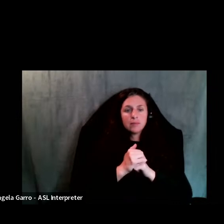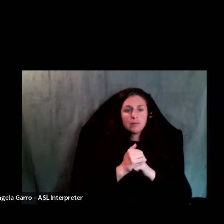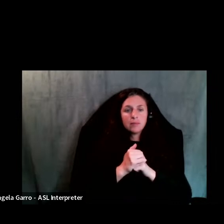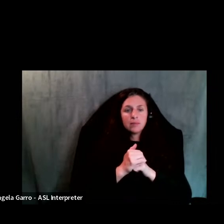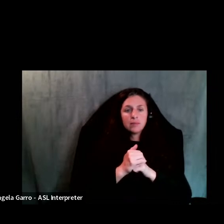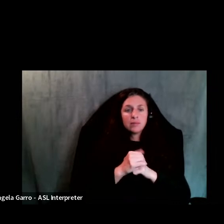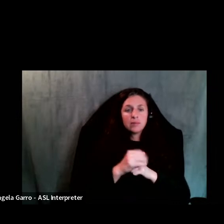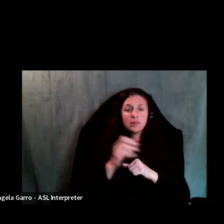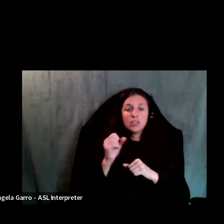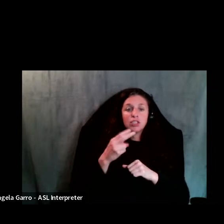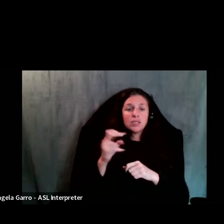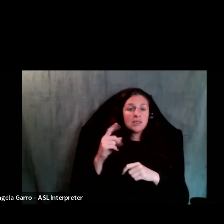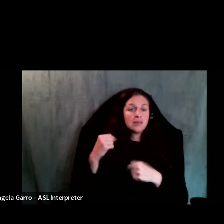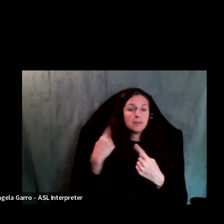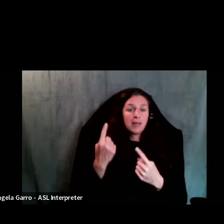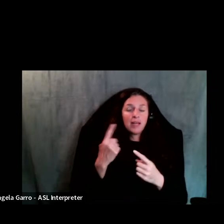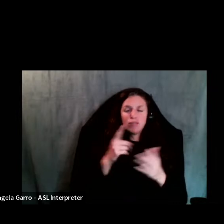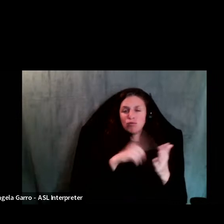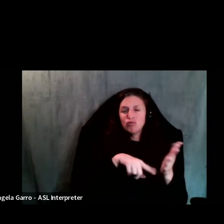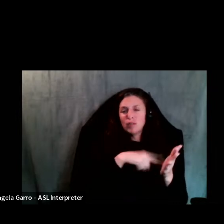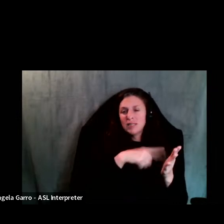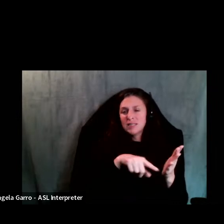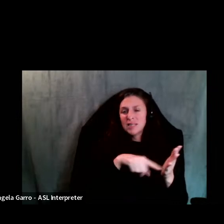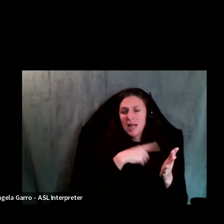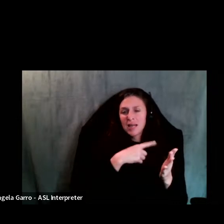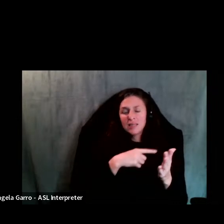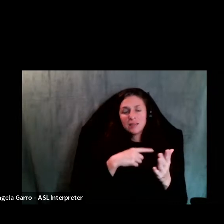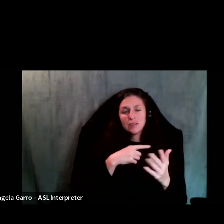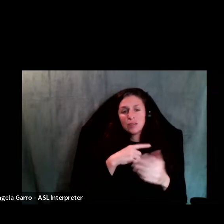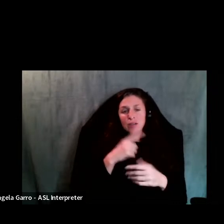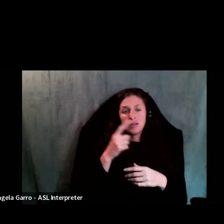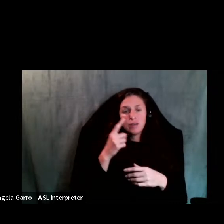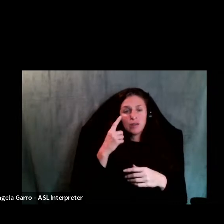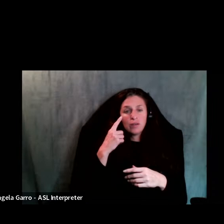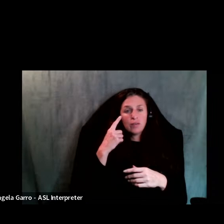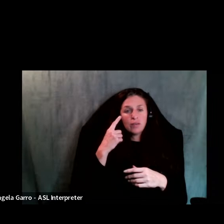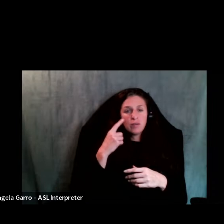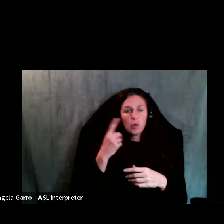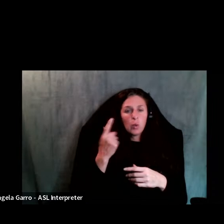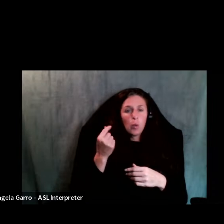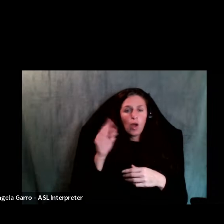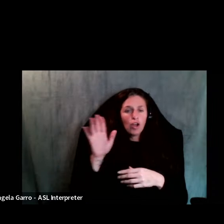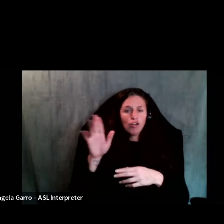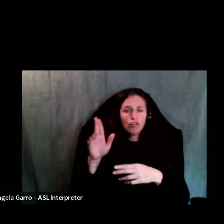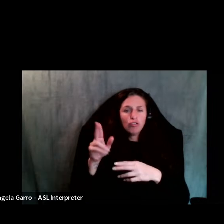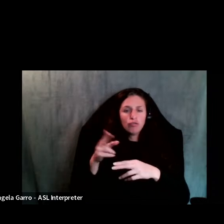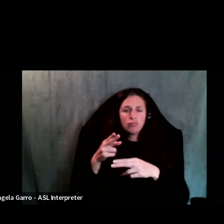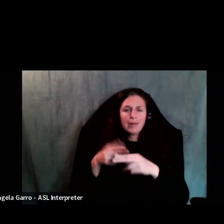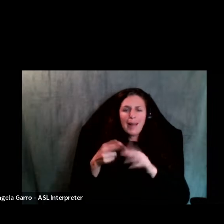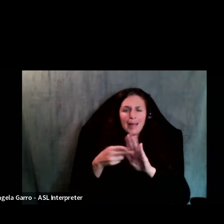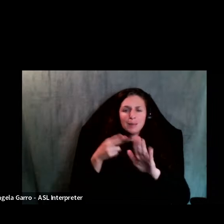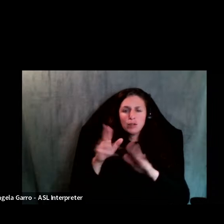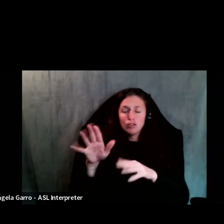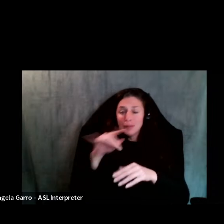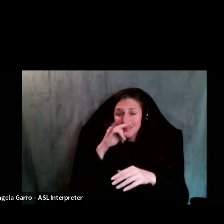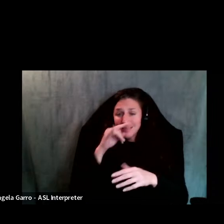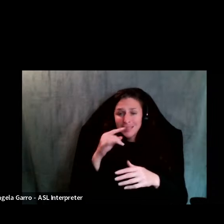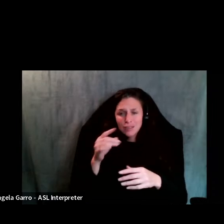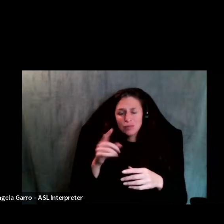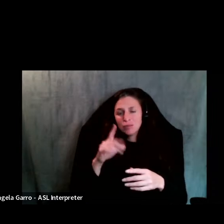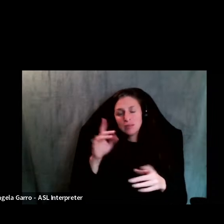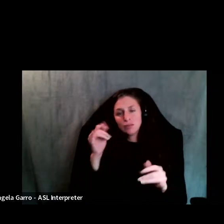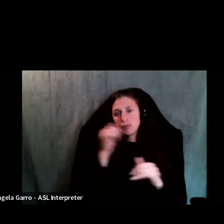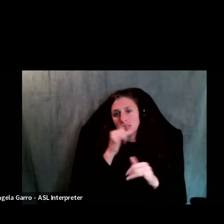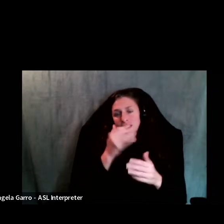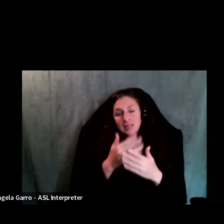She's been criticized for what she's named her children, just ridiculous things. People have threatened